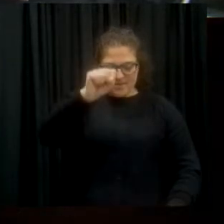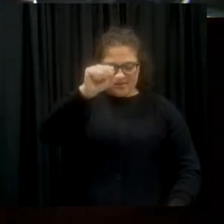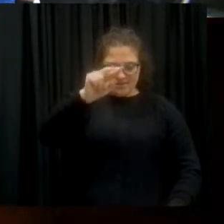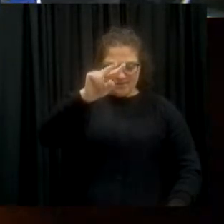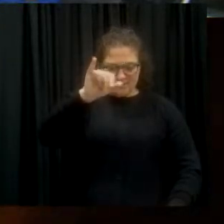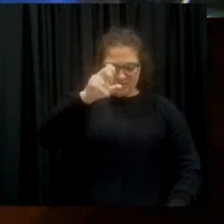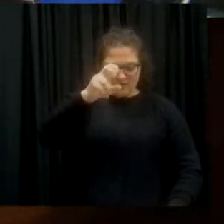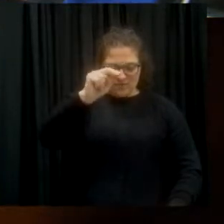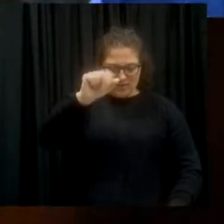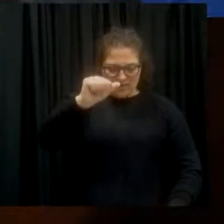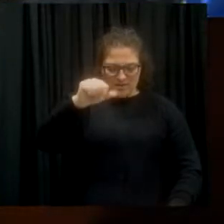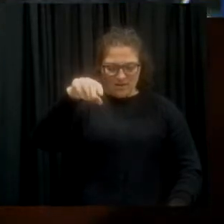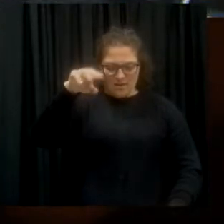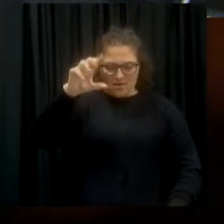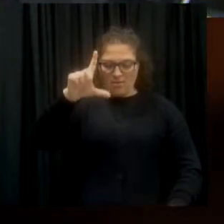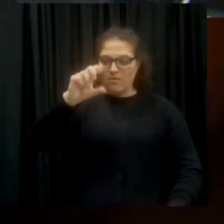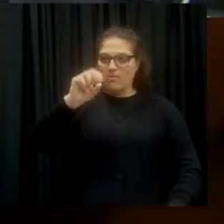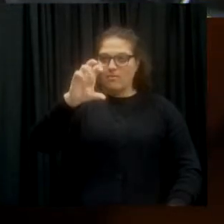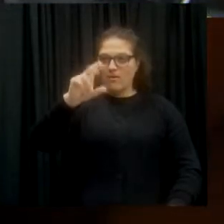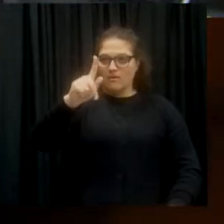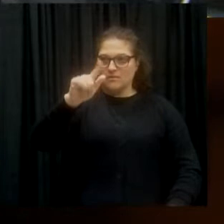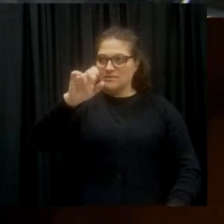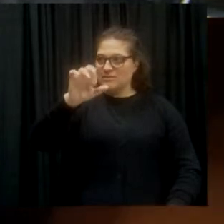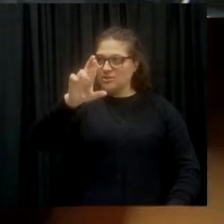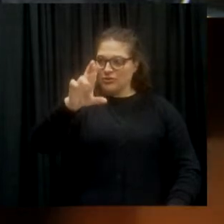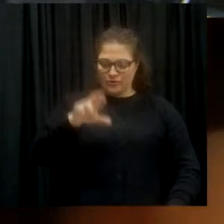Savina Matthews Locklear.